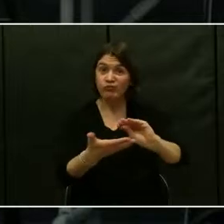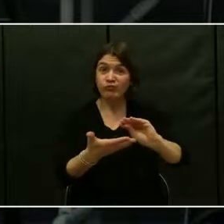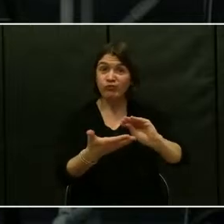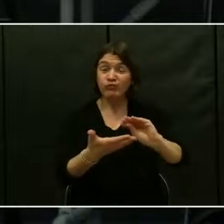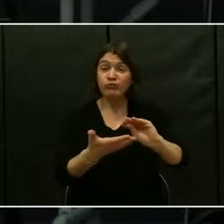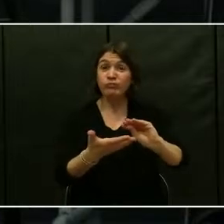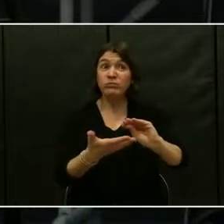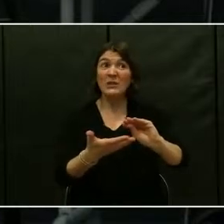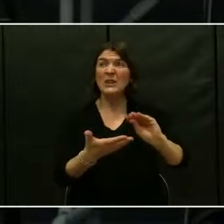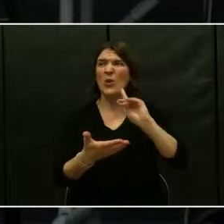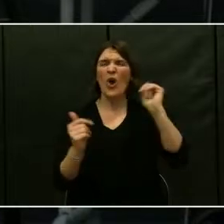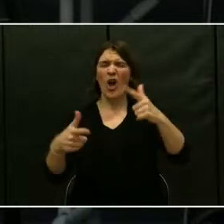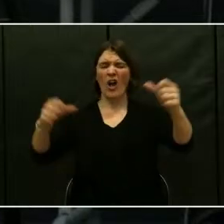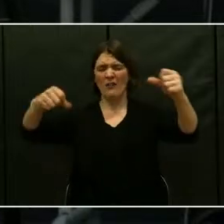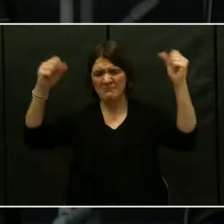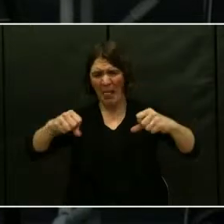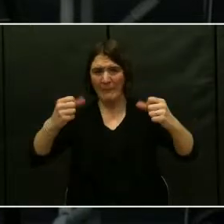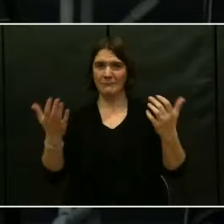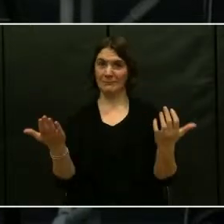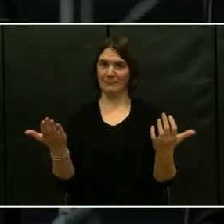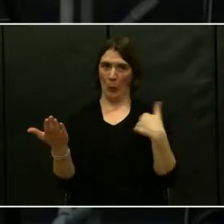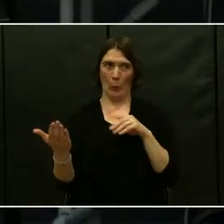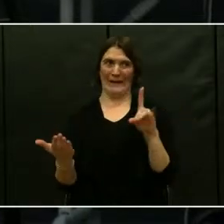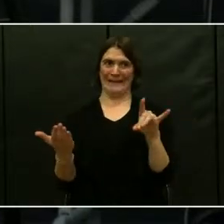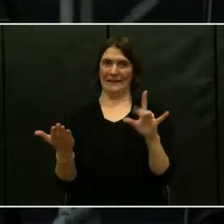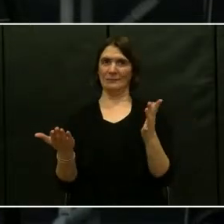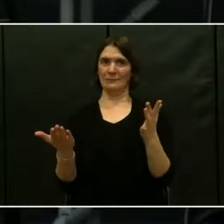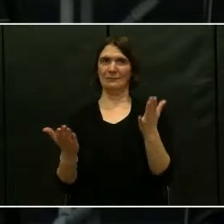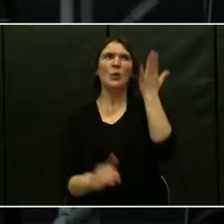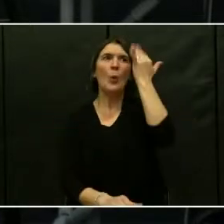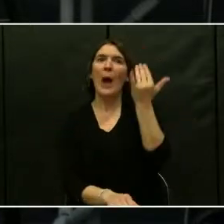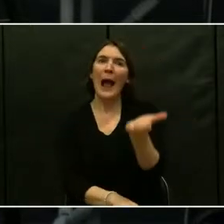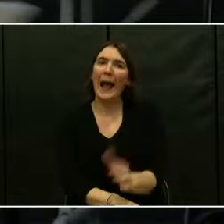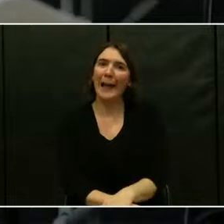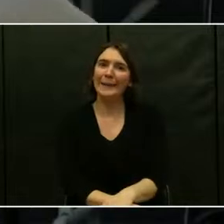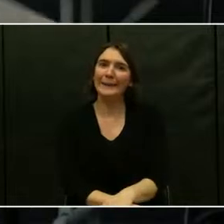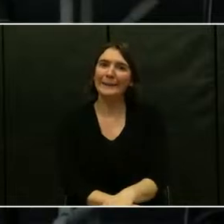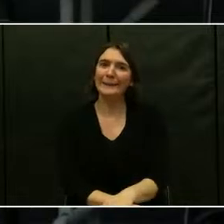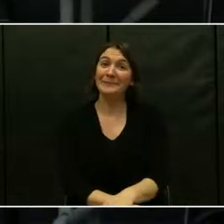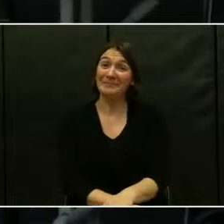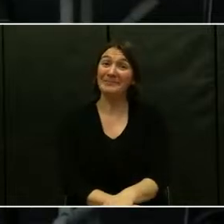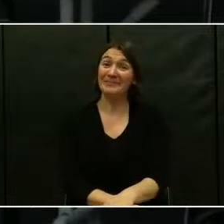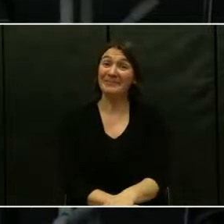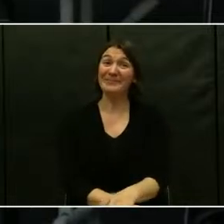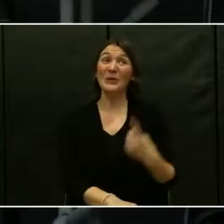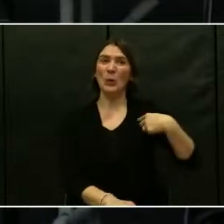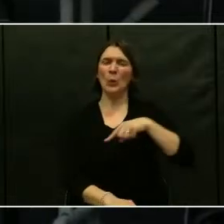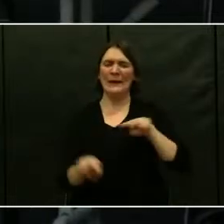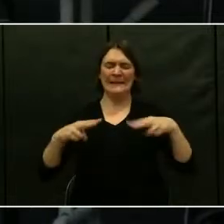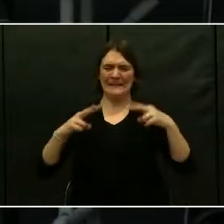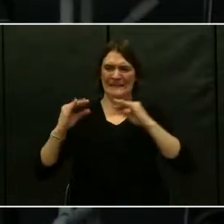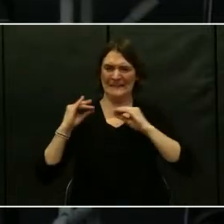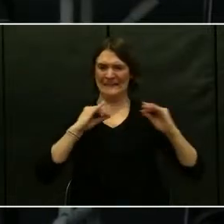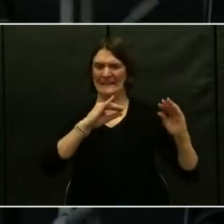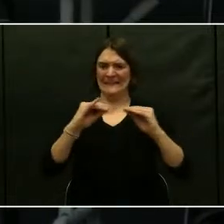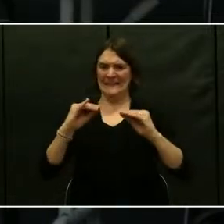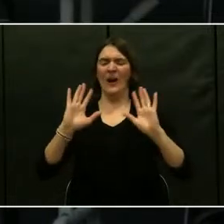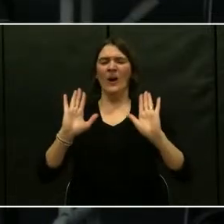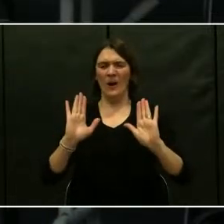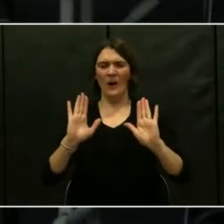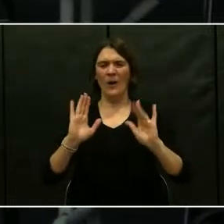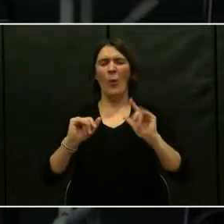overwhelming yay vote why would we do such a thing we did it to fund new